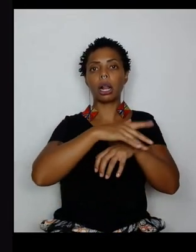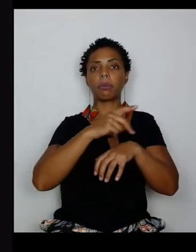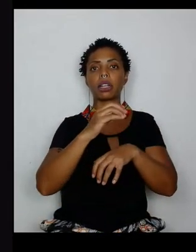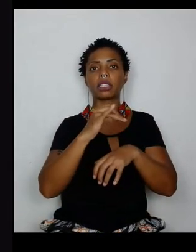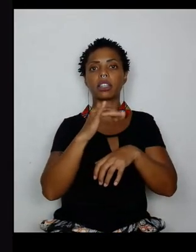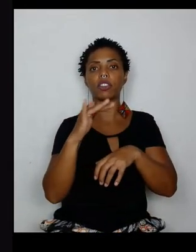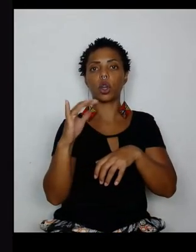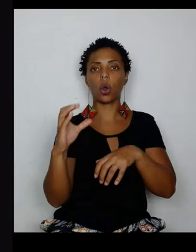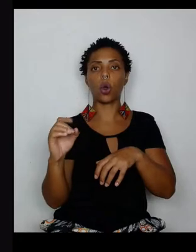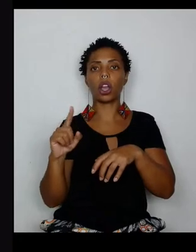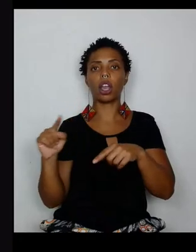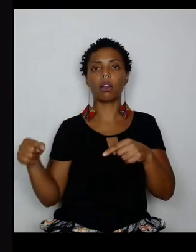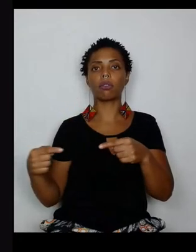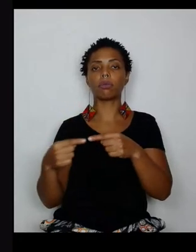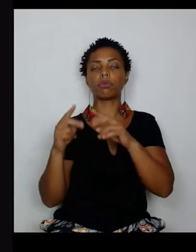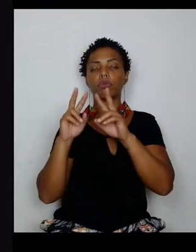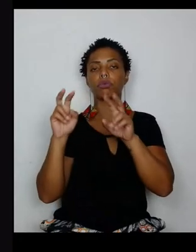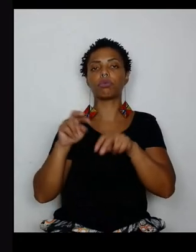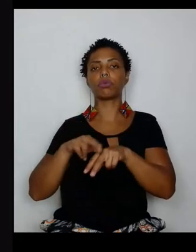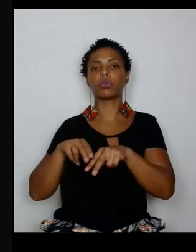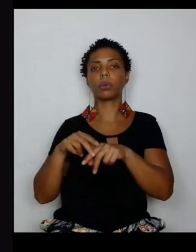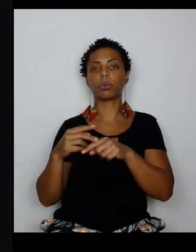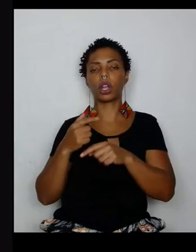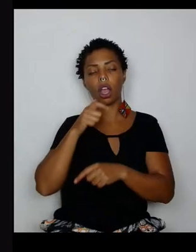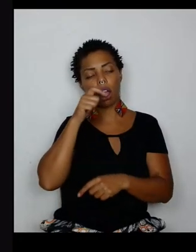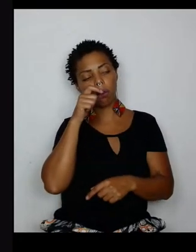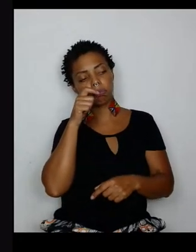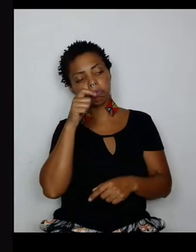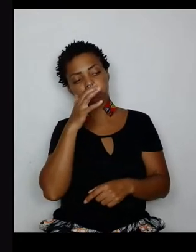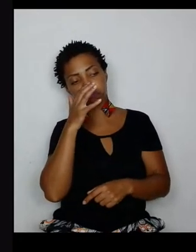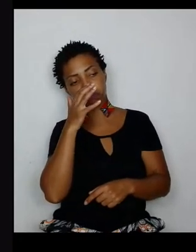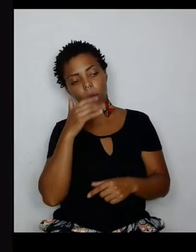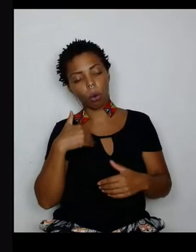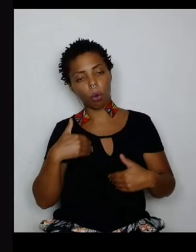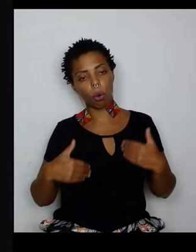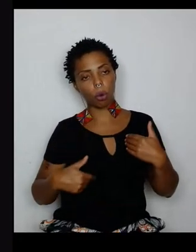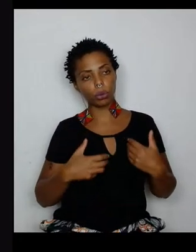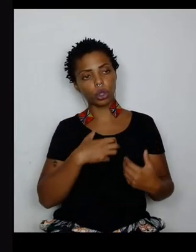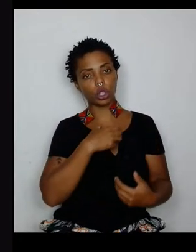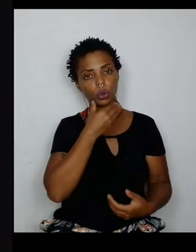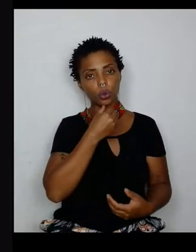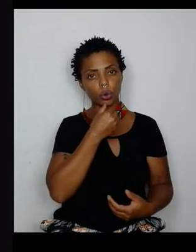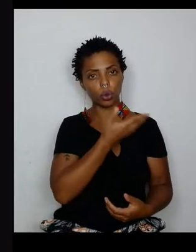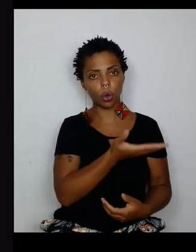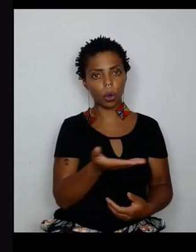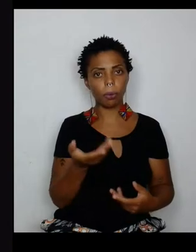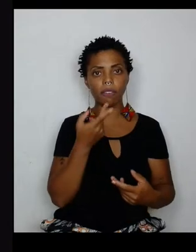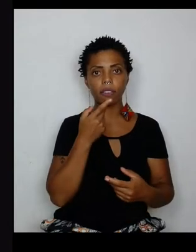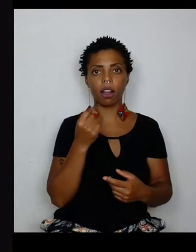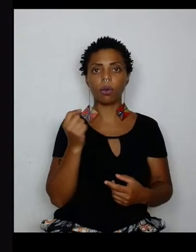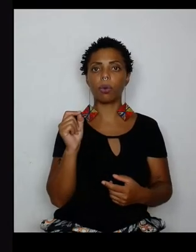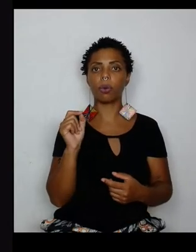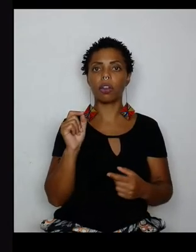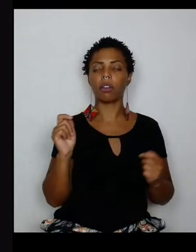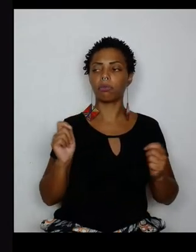comportment of the men a particular emphasis was given to the description of women likened to venice's